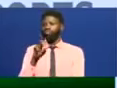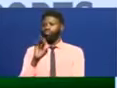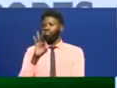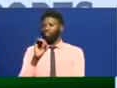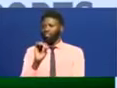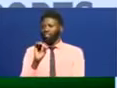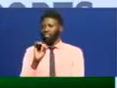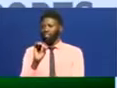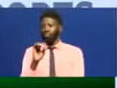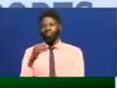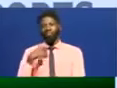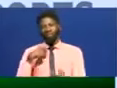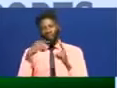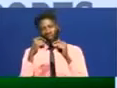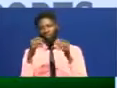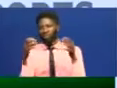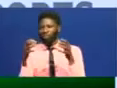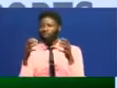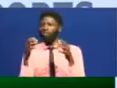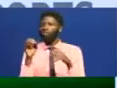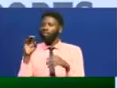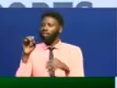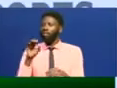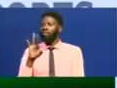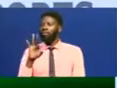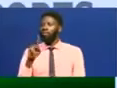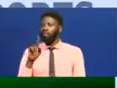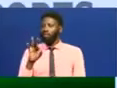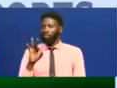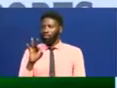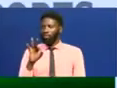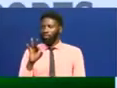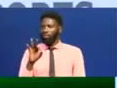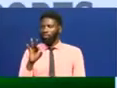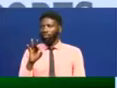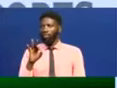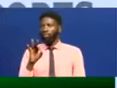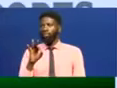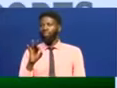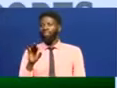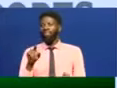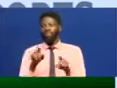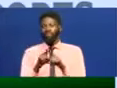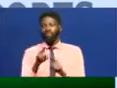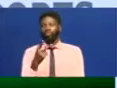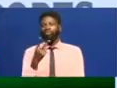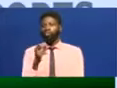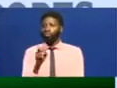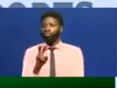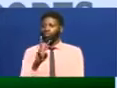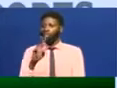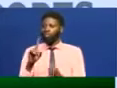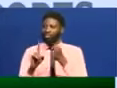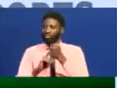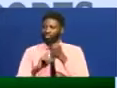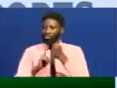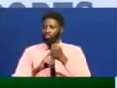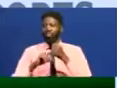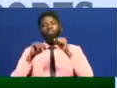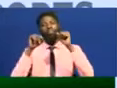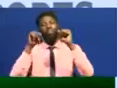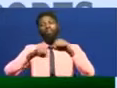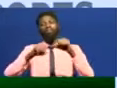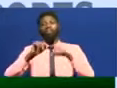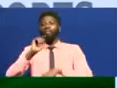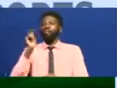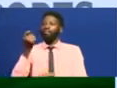ingawa nimeambia hawa watu wa FKF, Doris, nimeambia even 2026 is possible. Kenya can